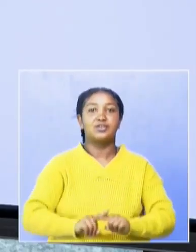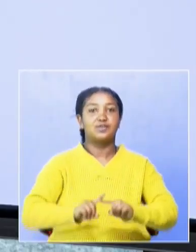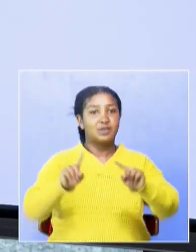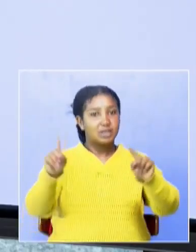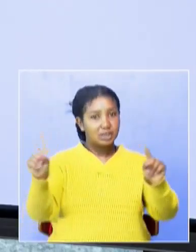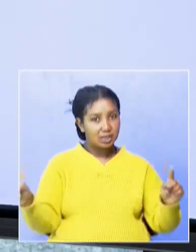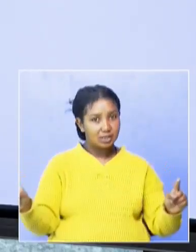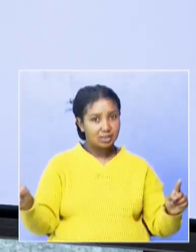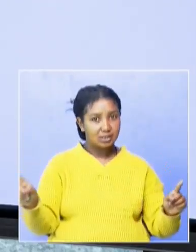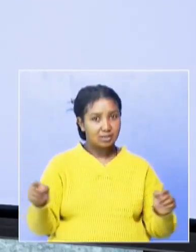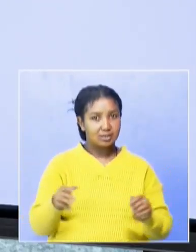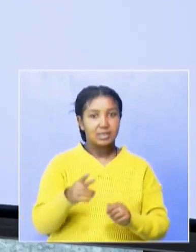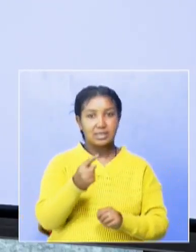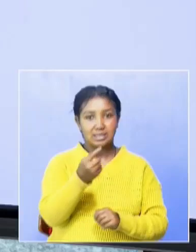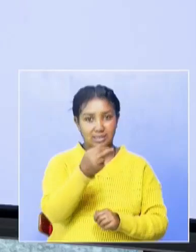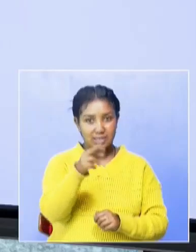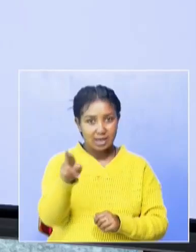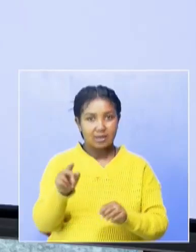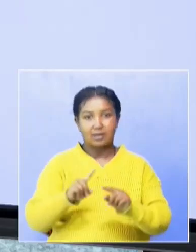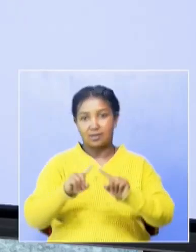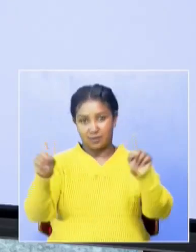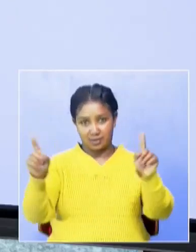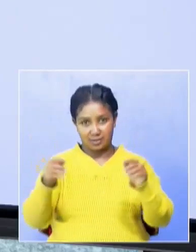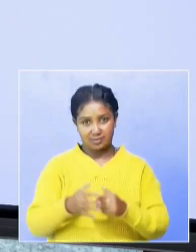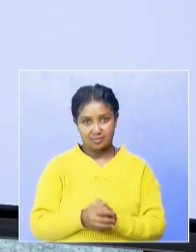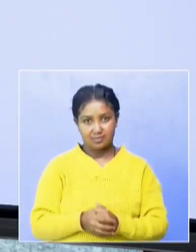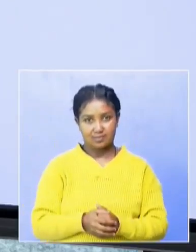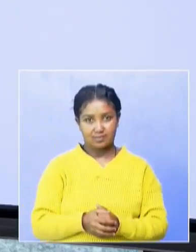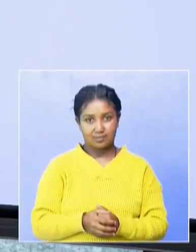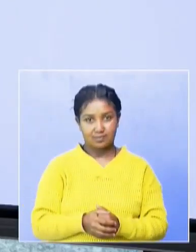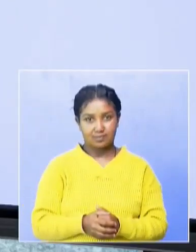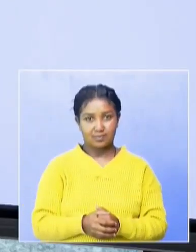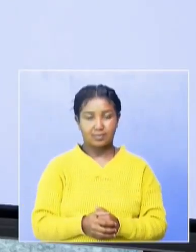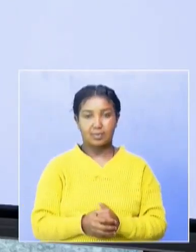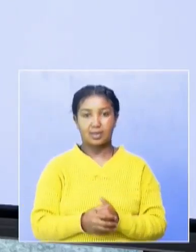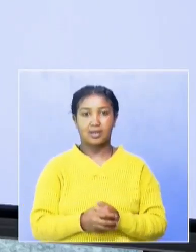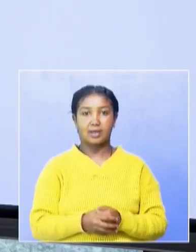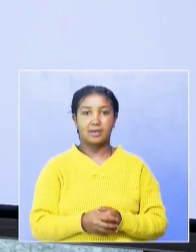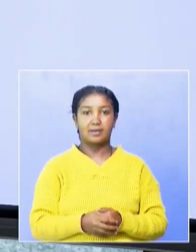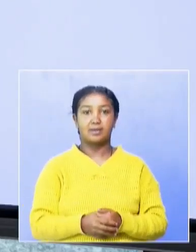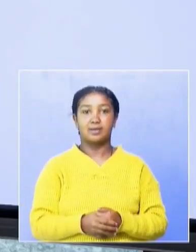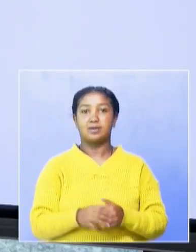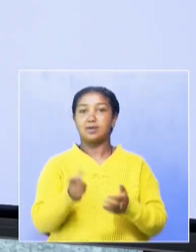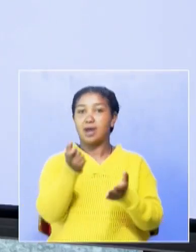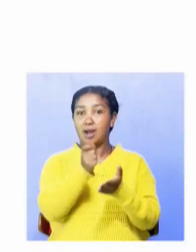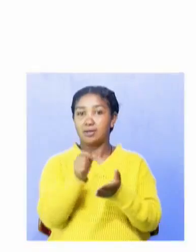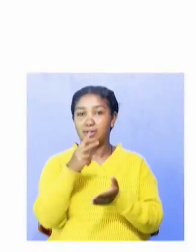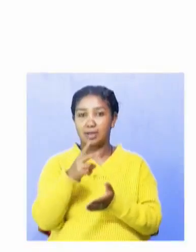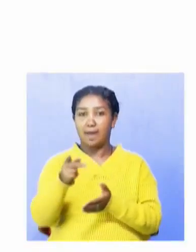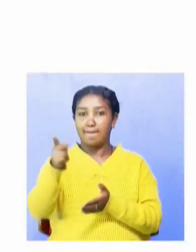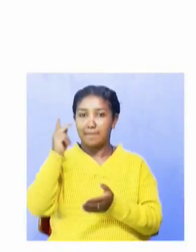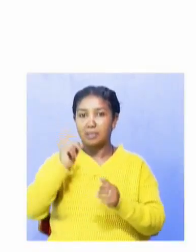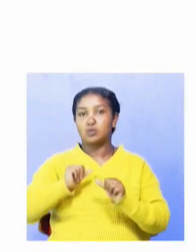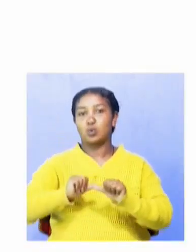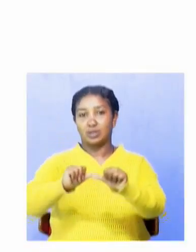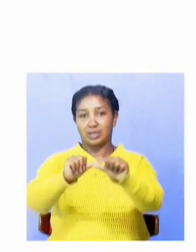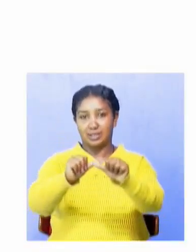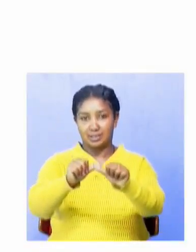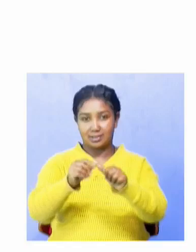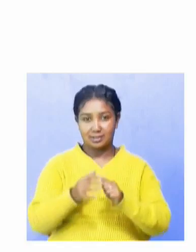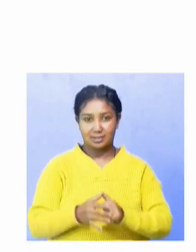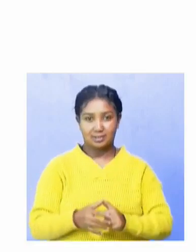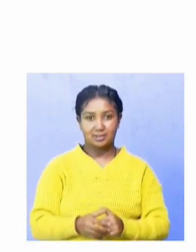differentiate their differences. Okay? Let's write here past continuous